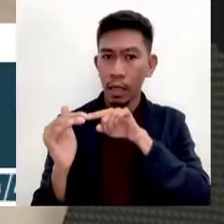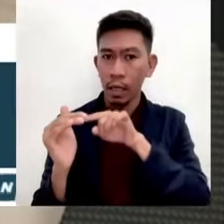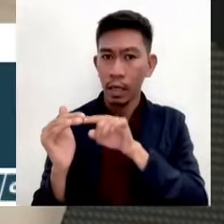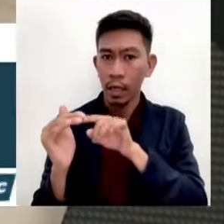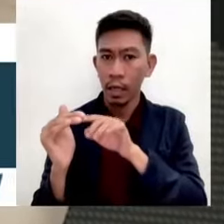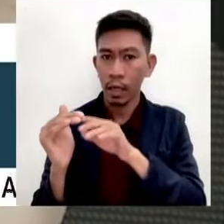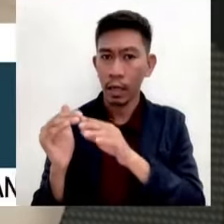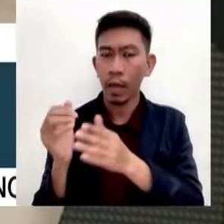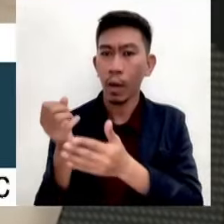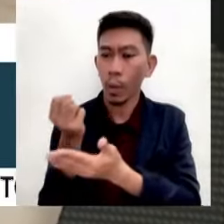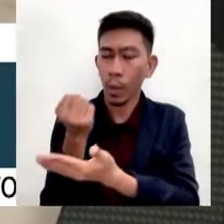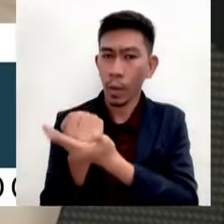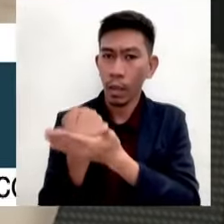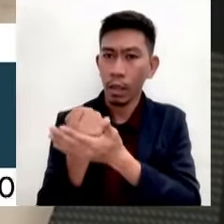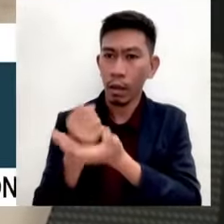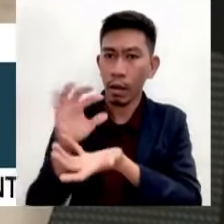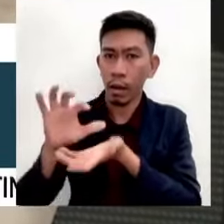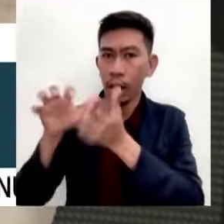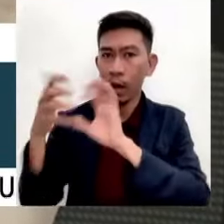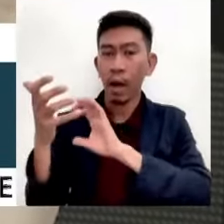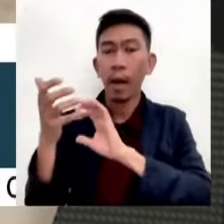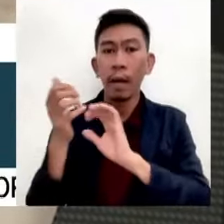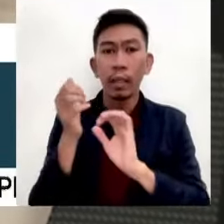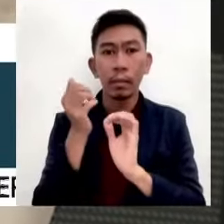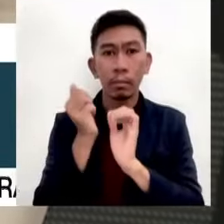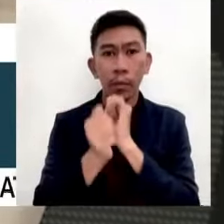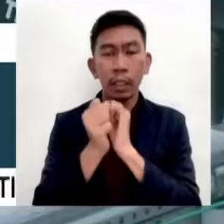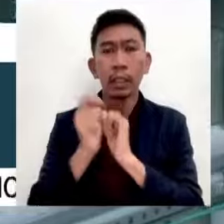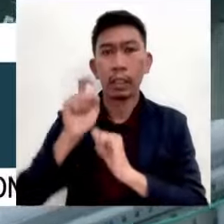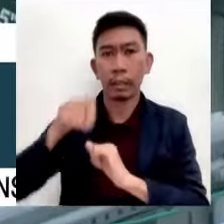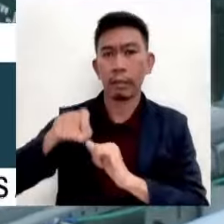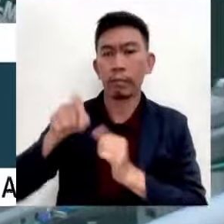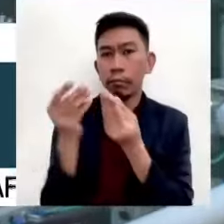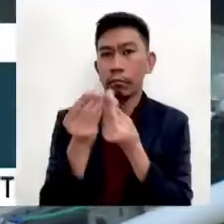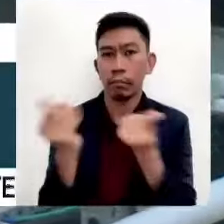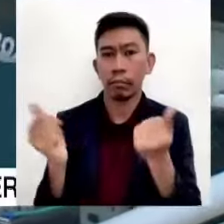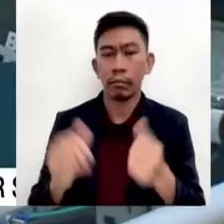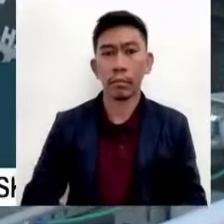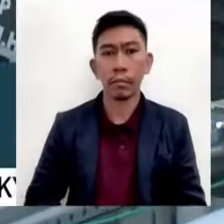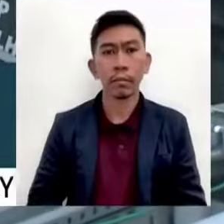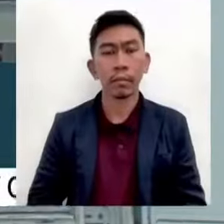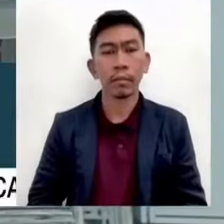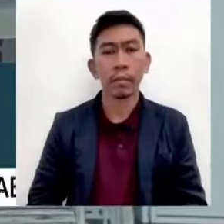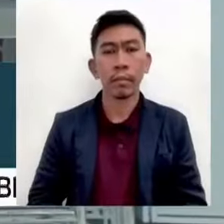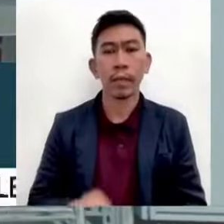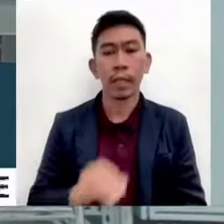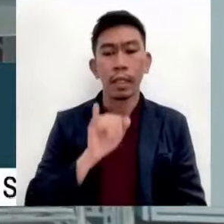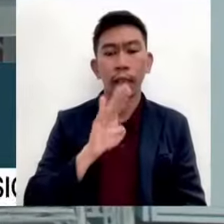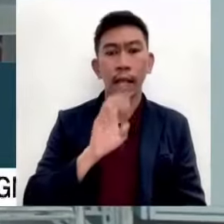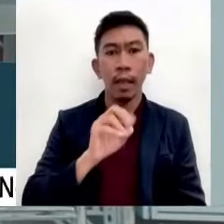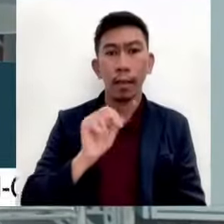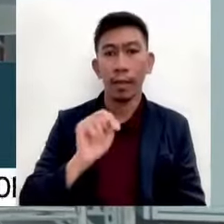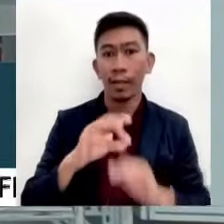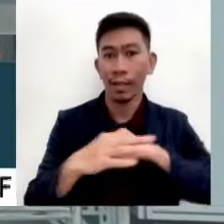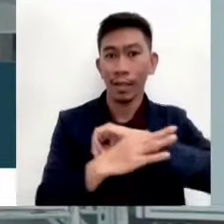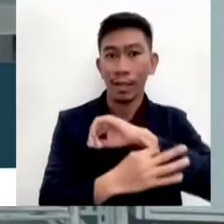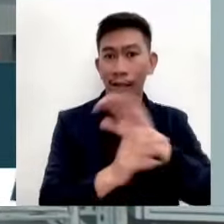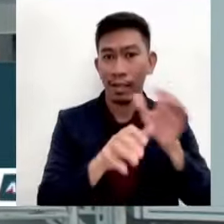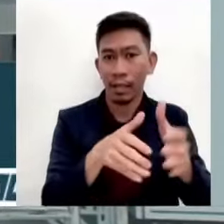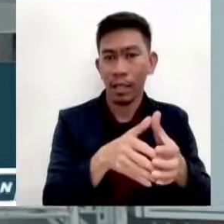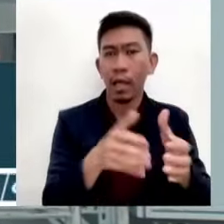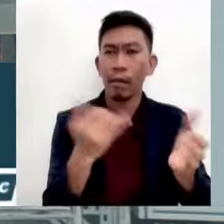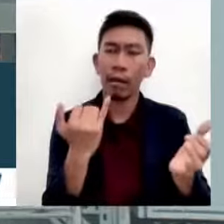distortion. Kinakailangan na i-address yun. Ayon sa batas. But Ibon Foundation says, even with recent